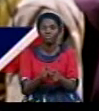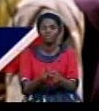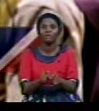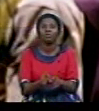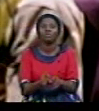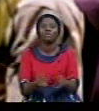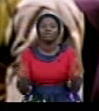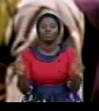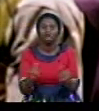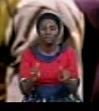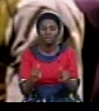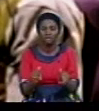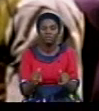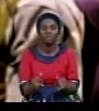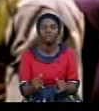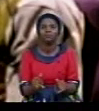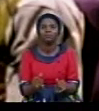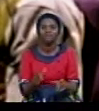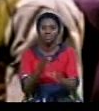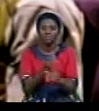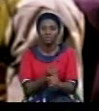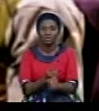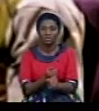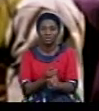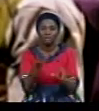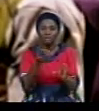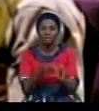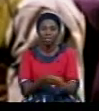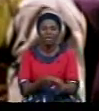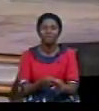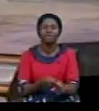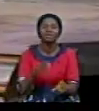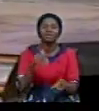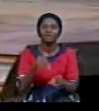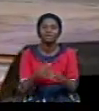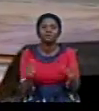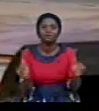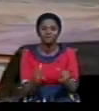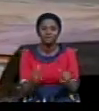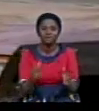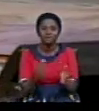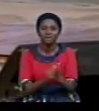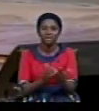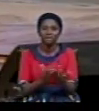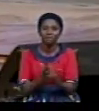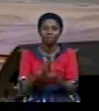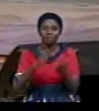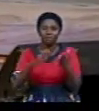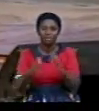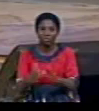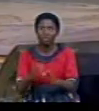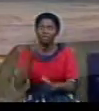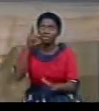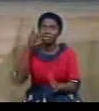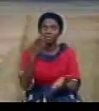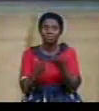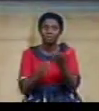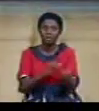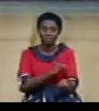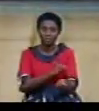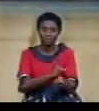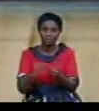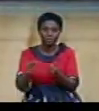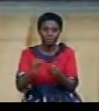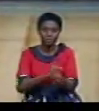through death he might destroy him that adds the